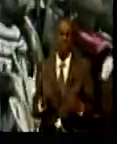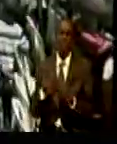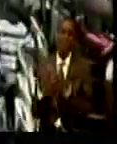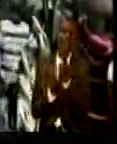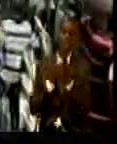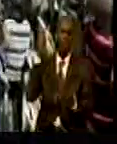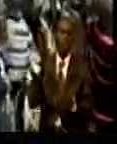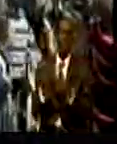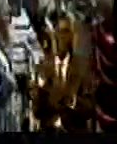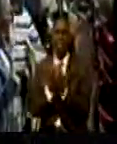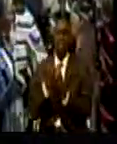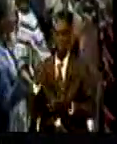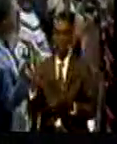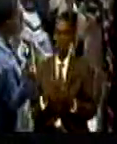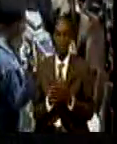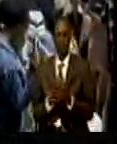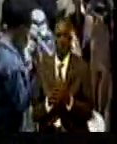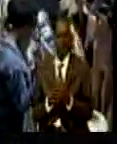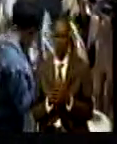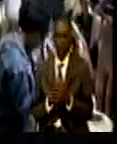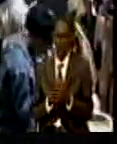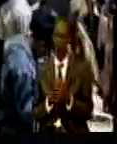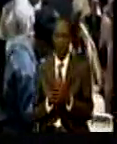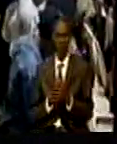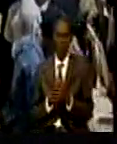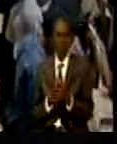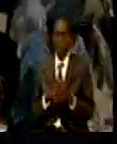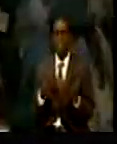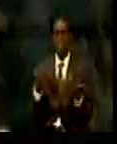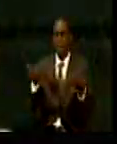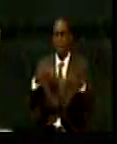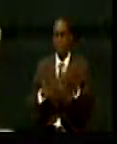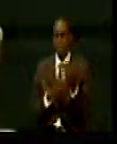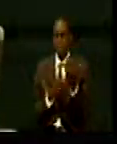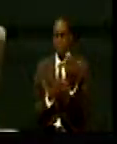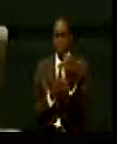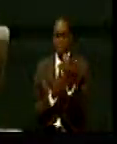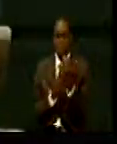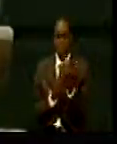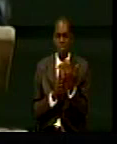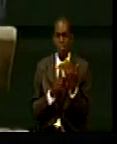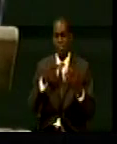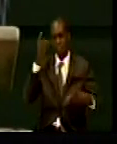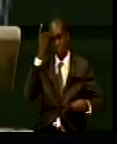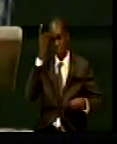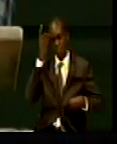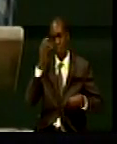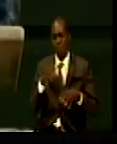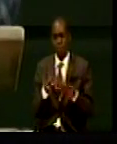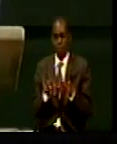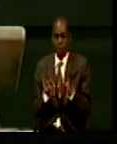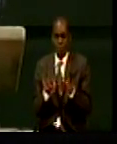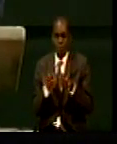name. Skin disease, vanish away. Leprosy, vanish away.